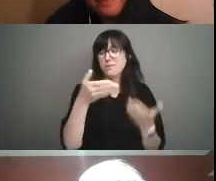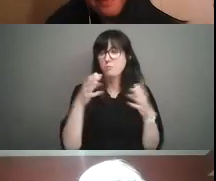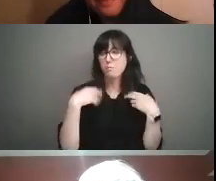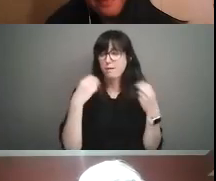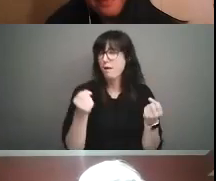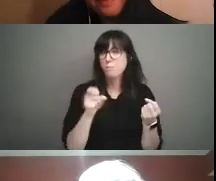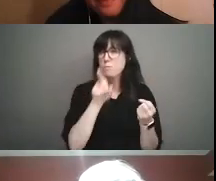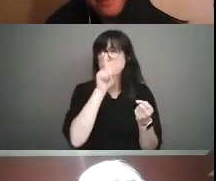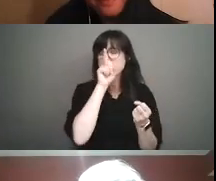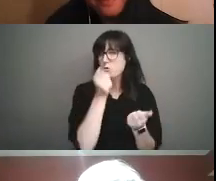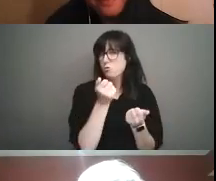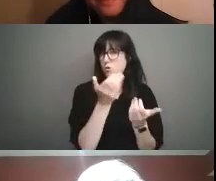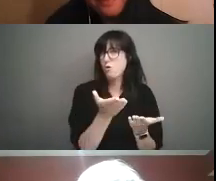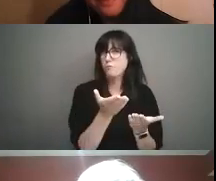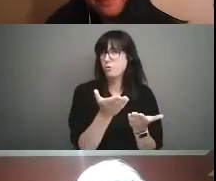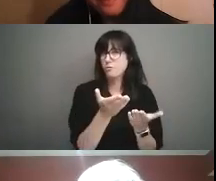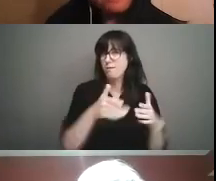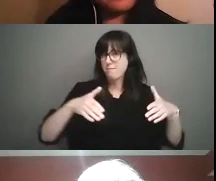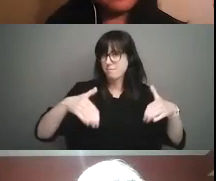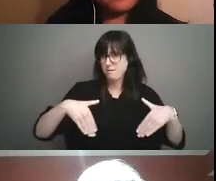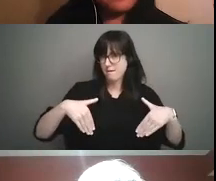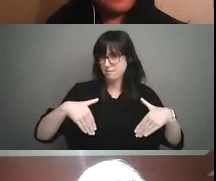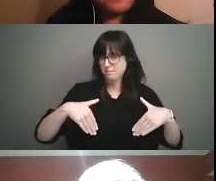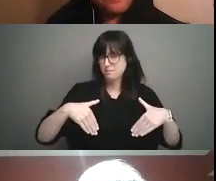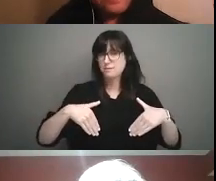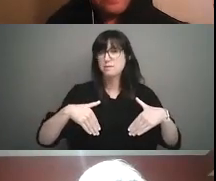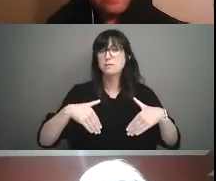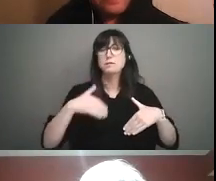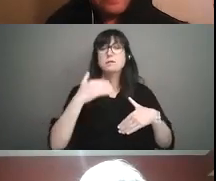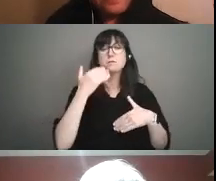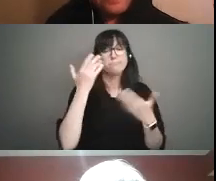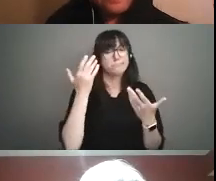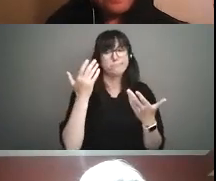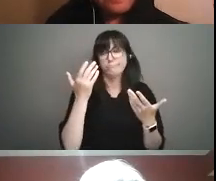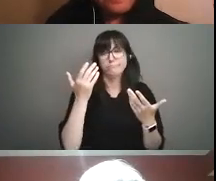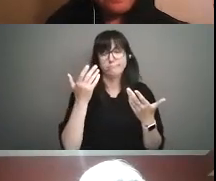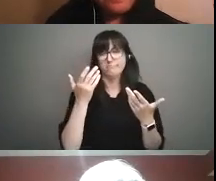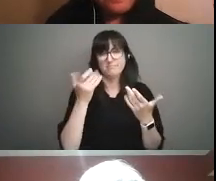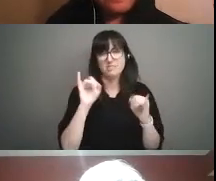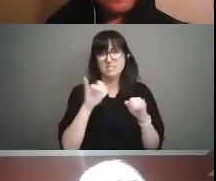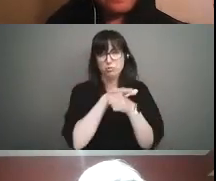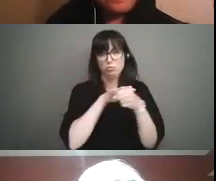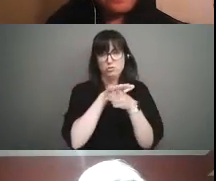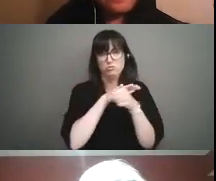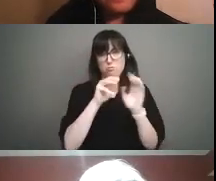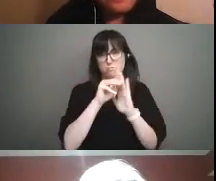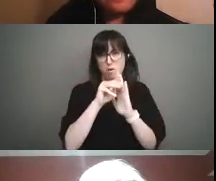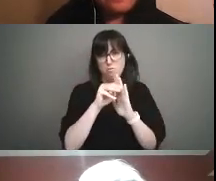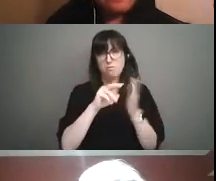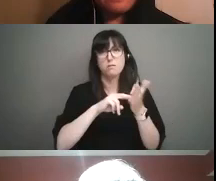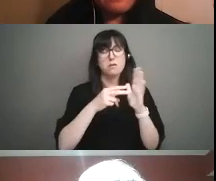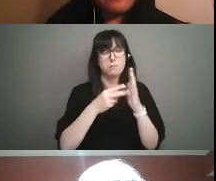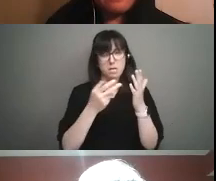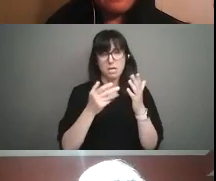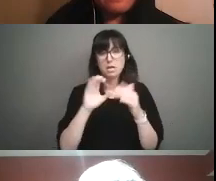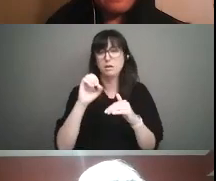offered to us yet. Because we're, kind of a regional model, although we've had interest from